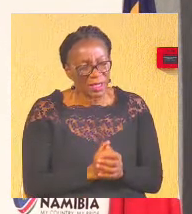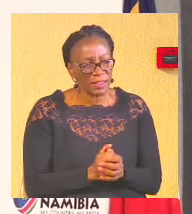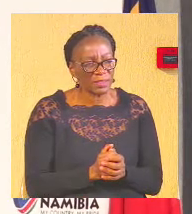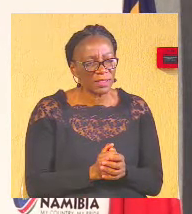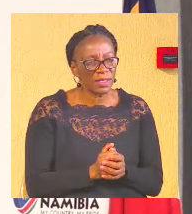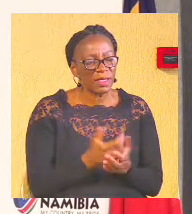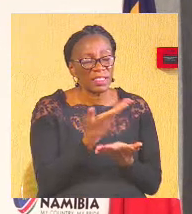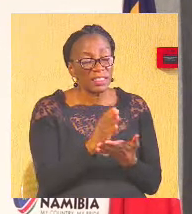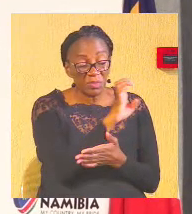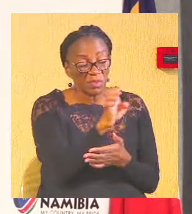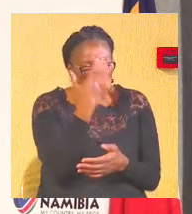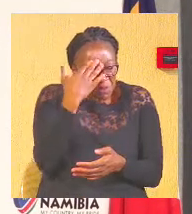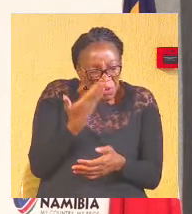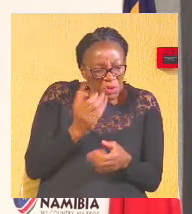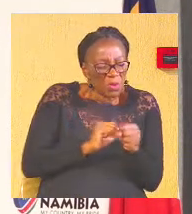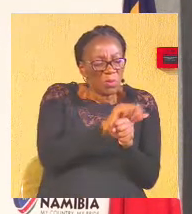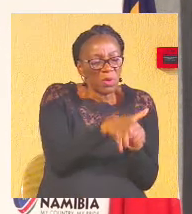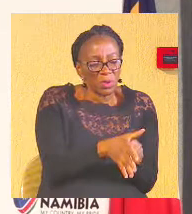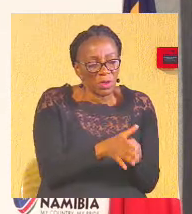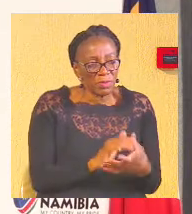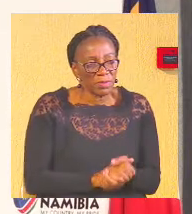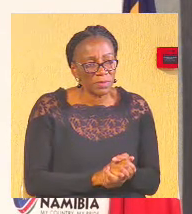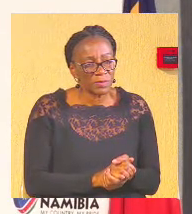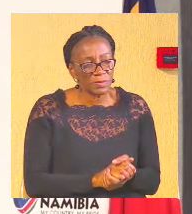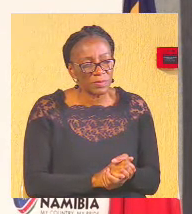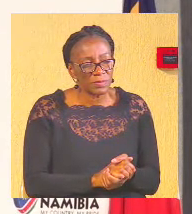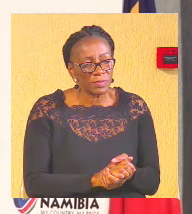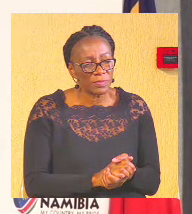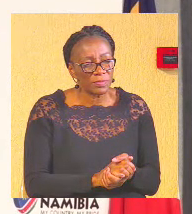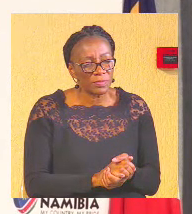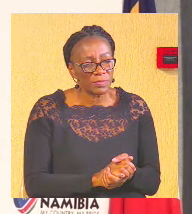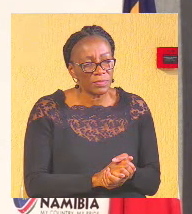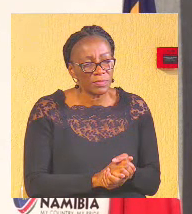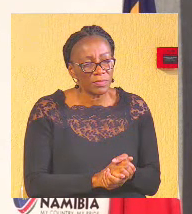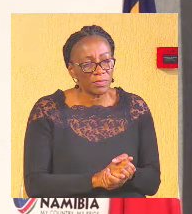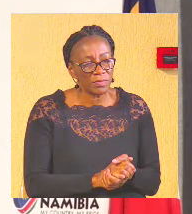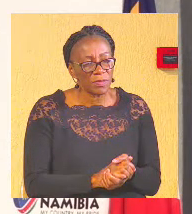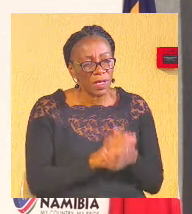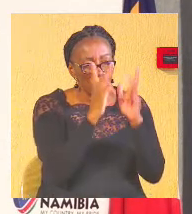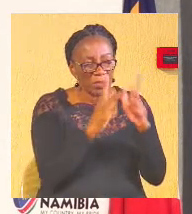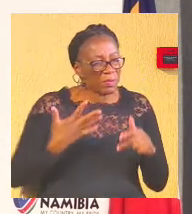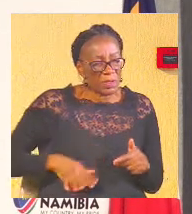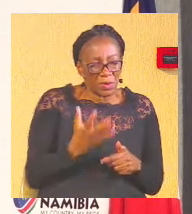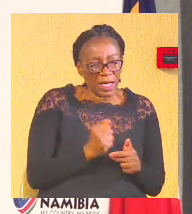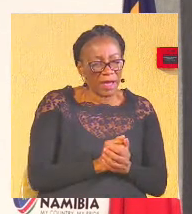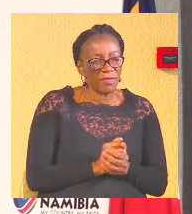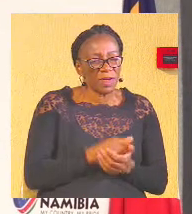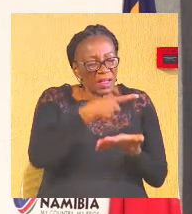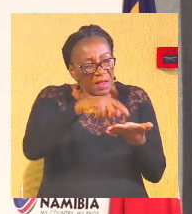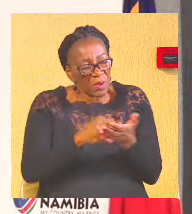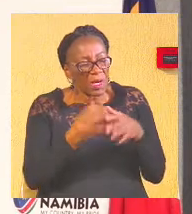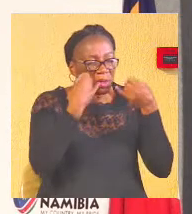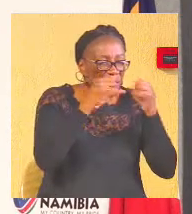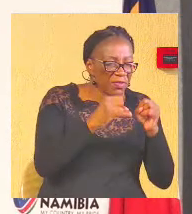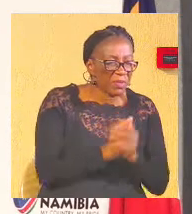Because why I'm asking this is I recently called, but people seem not to have the right information or the full information.